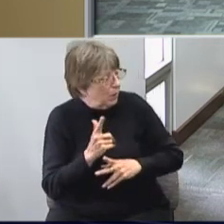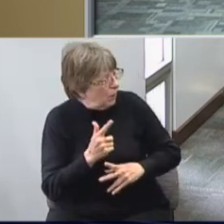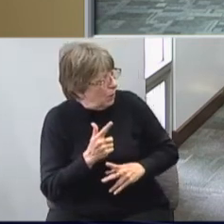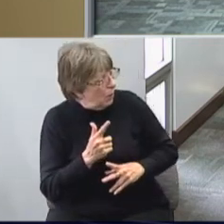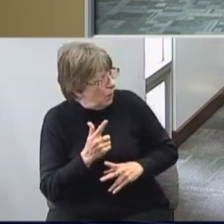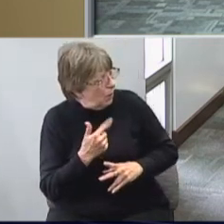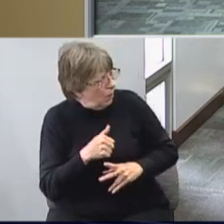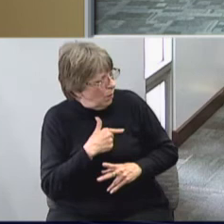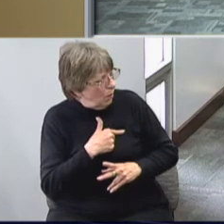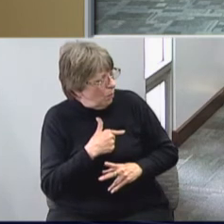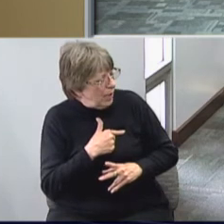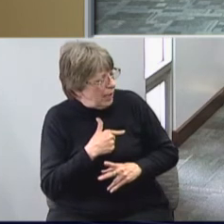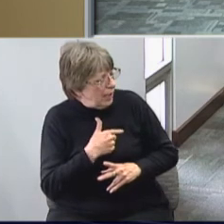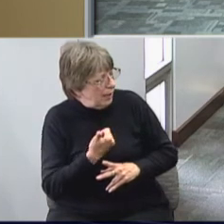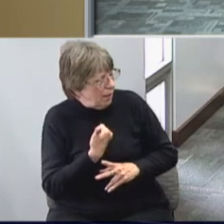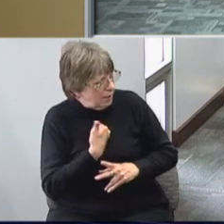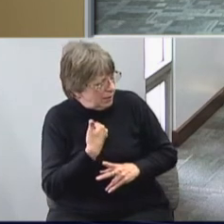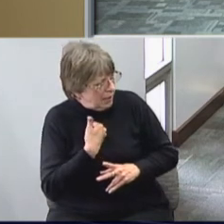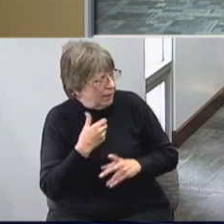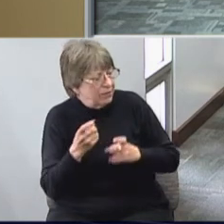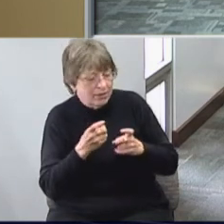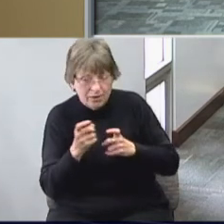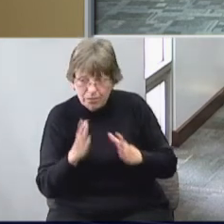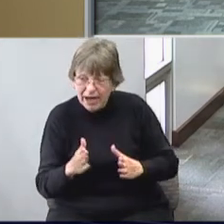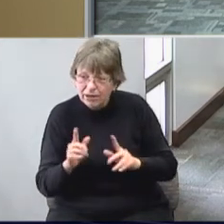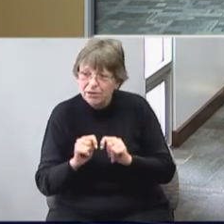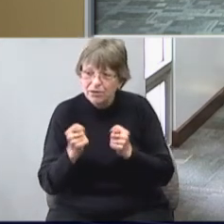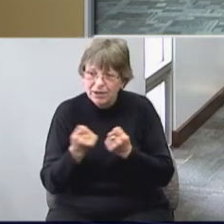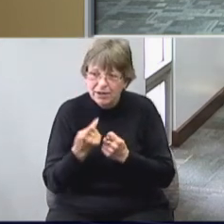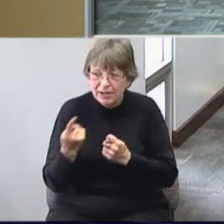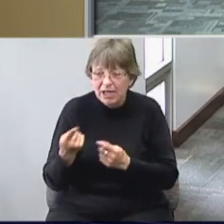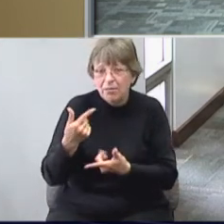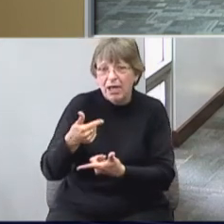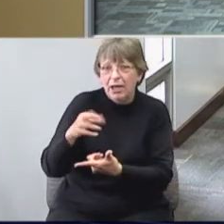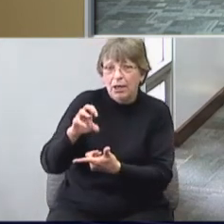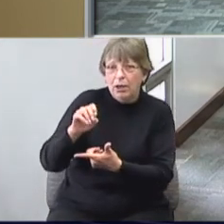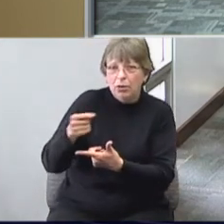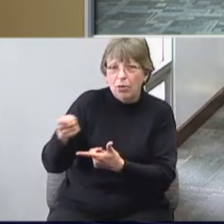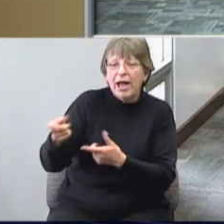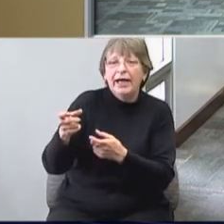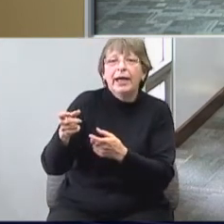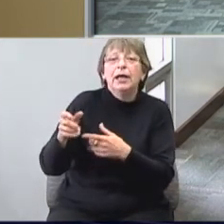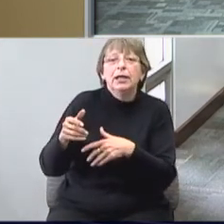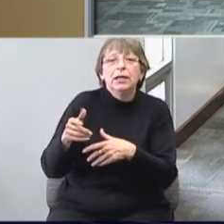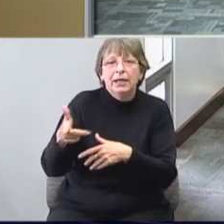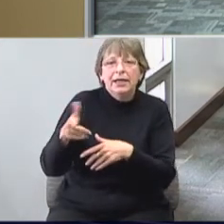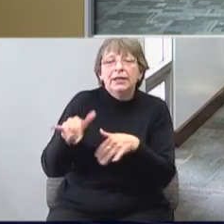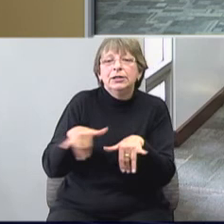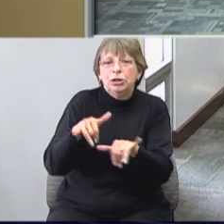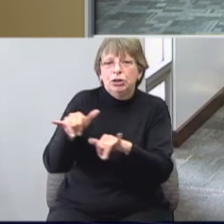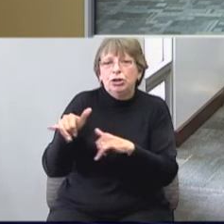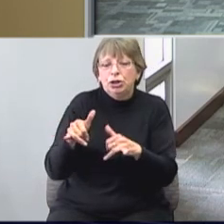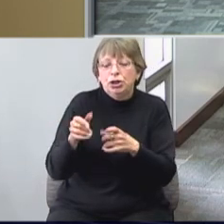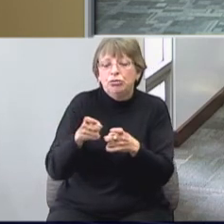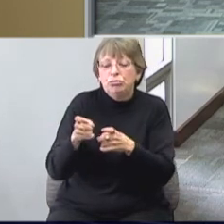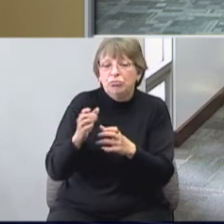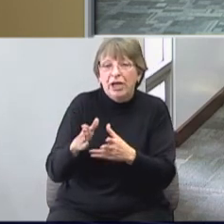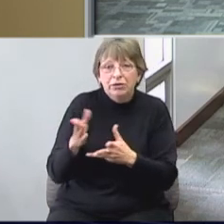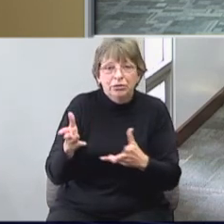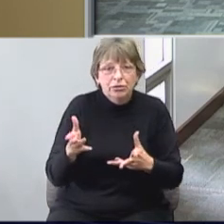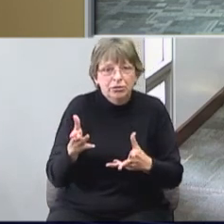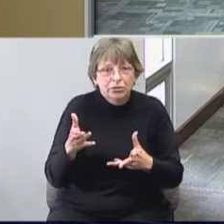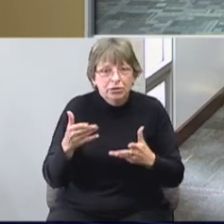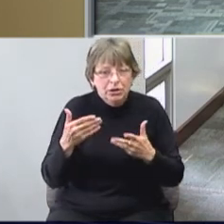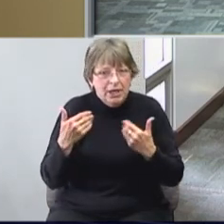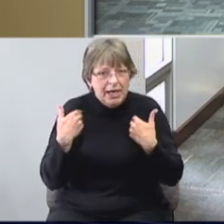Our sales managers and the team. Greg is the general manager here. If you see him, he has brought a lot